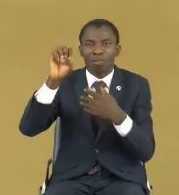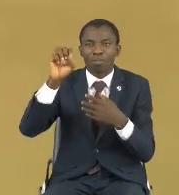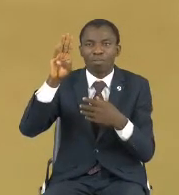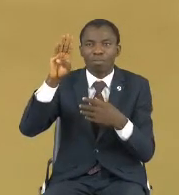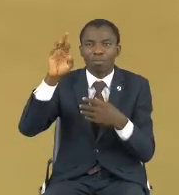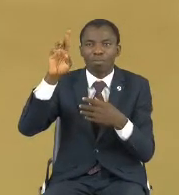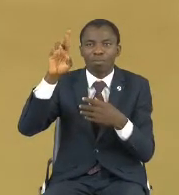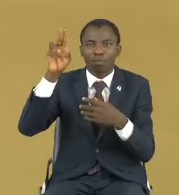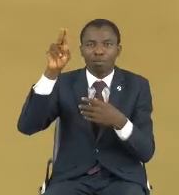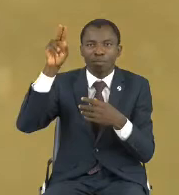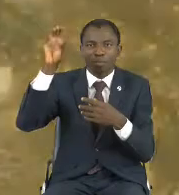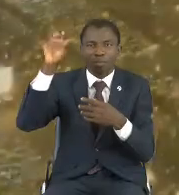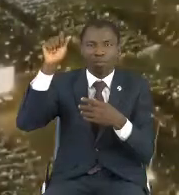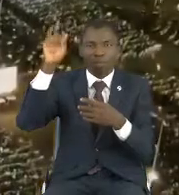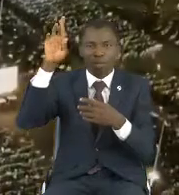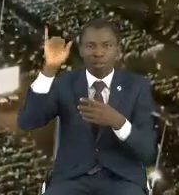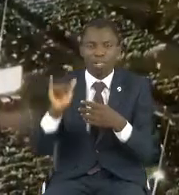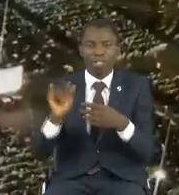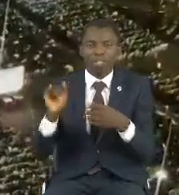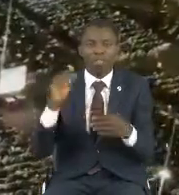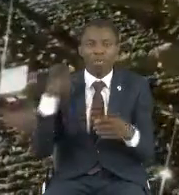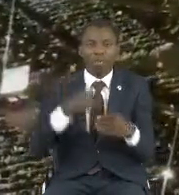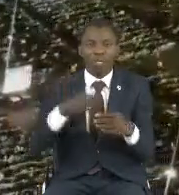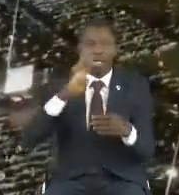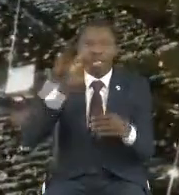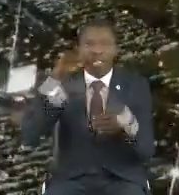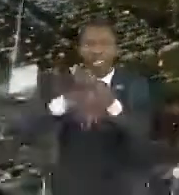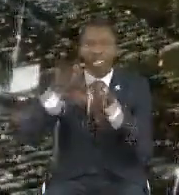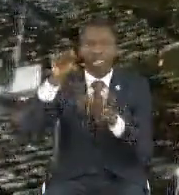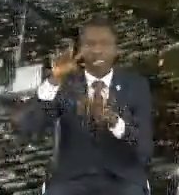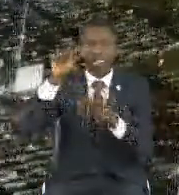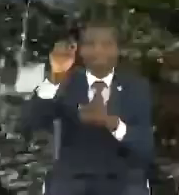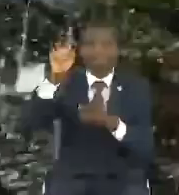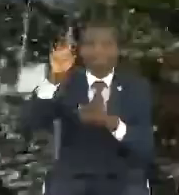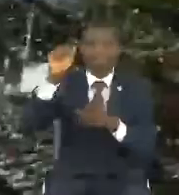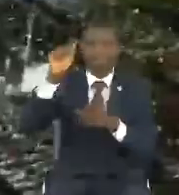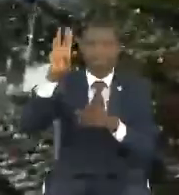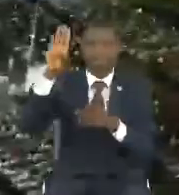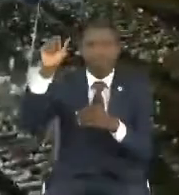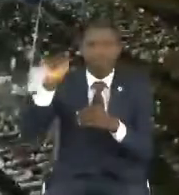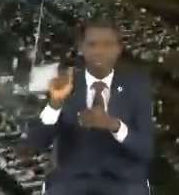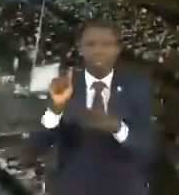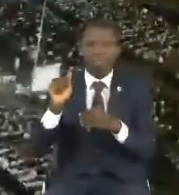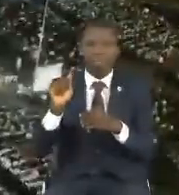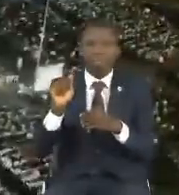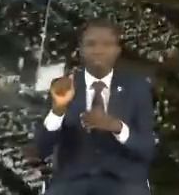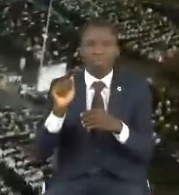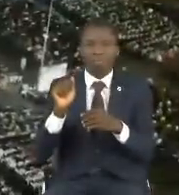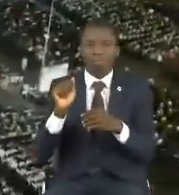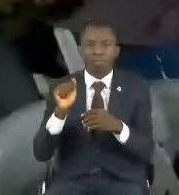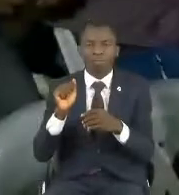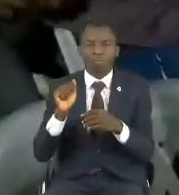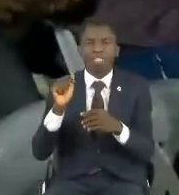Now, I've come to love that stage, Taraba. Somebody help me shout Taraba.